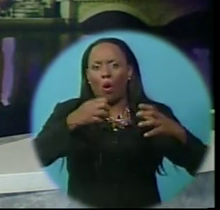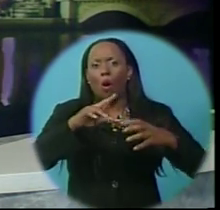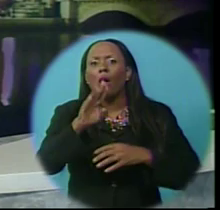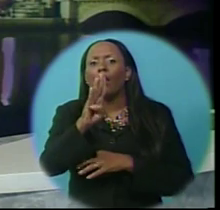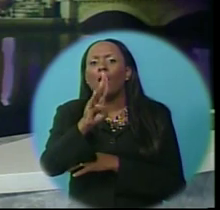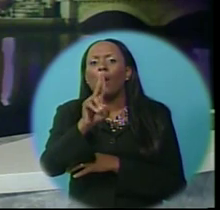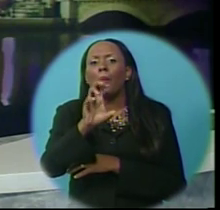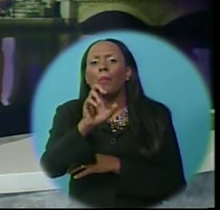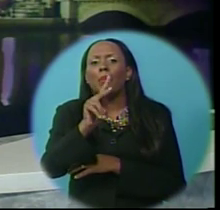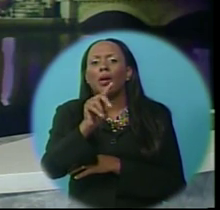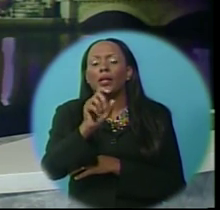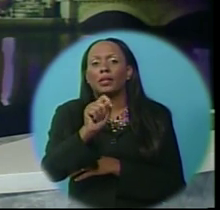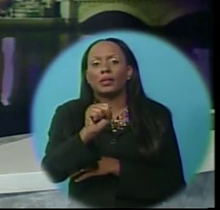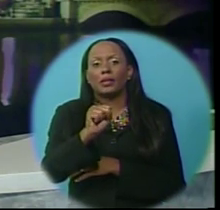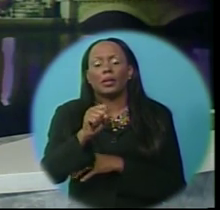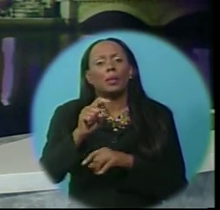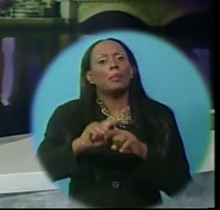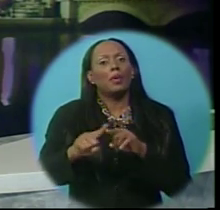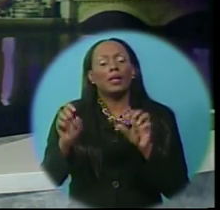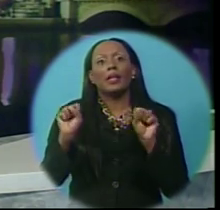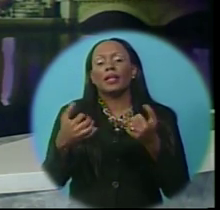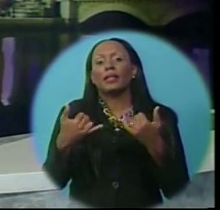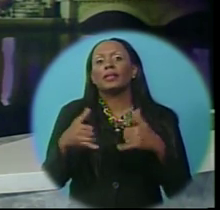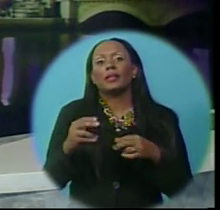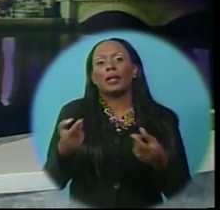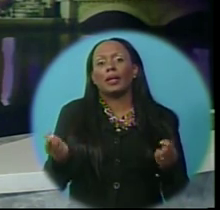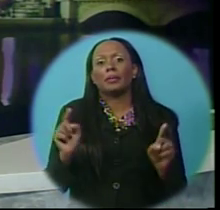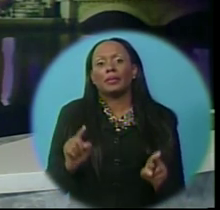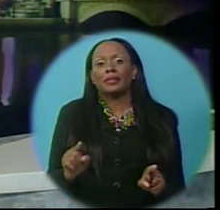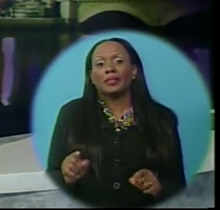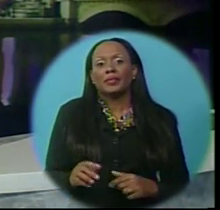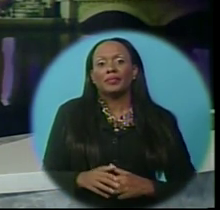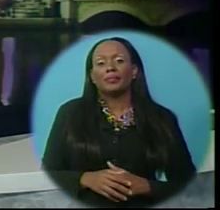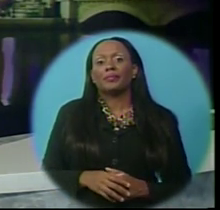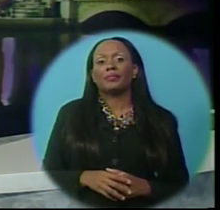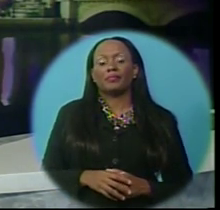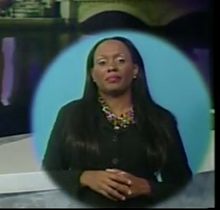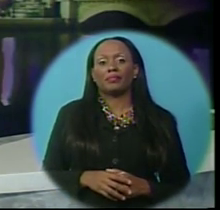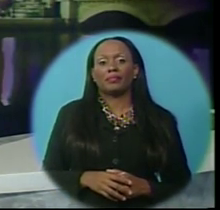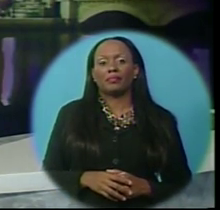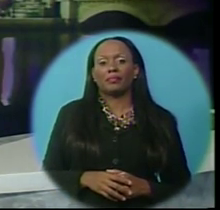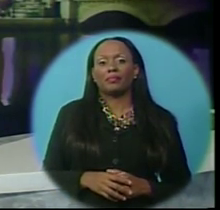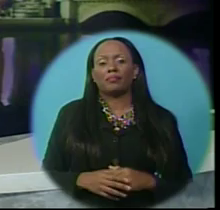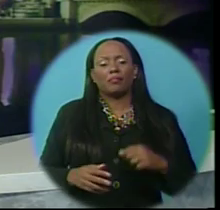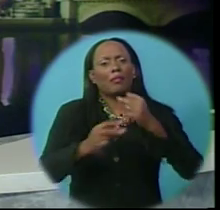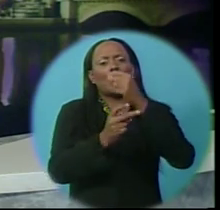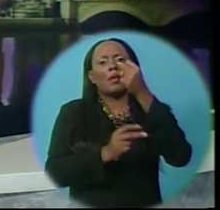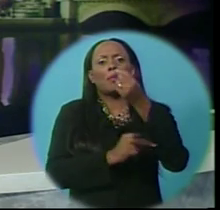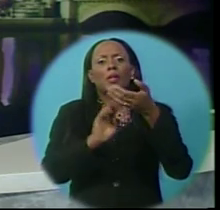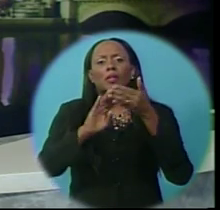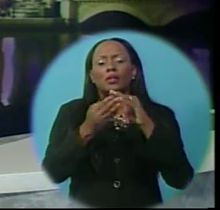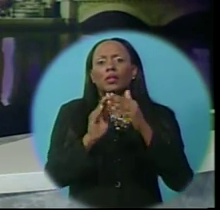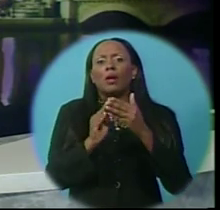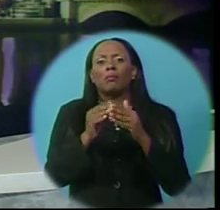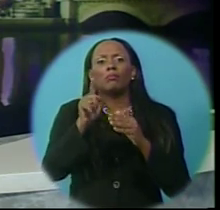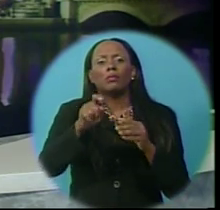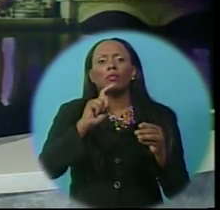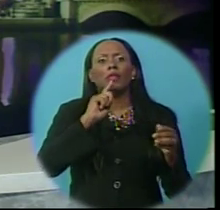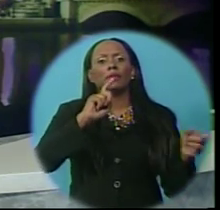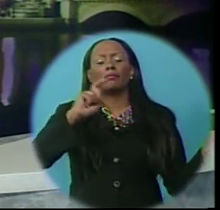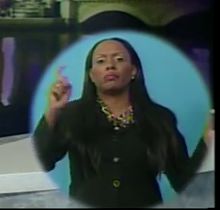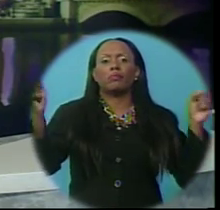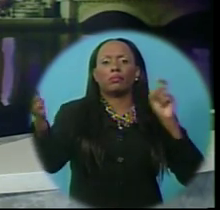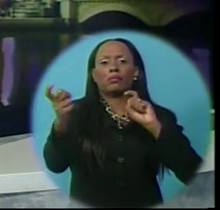being told to expect some delays because of the demand. The dynamics of Bridgetown have to change,